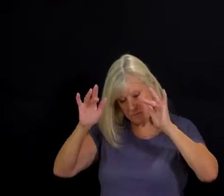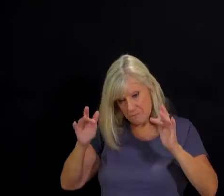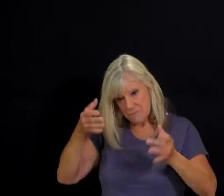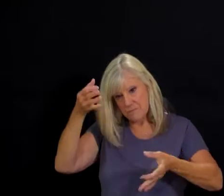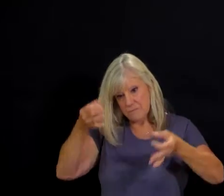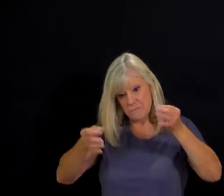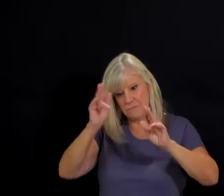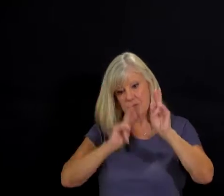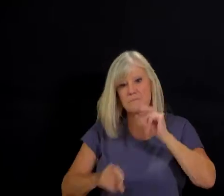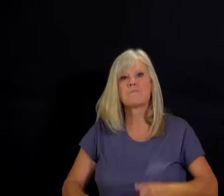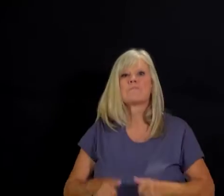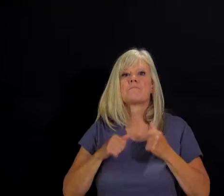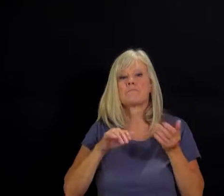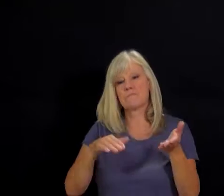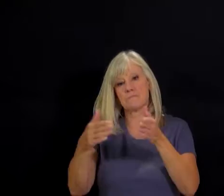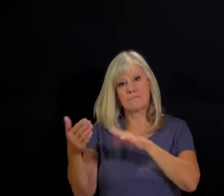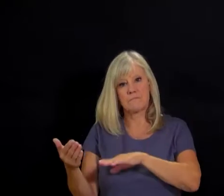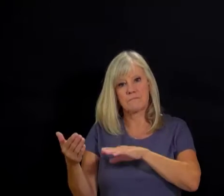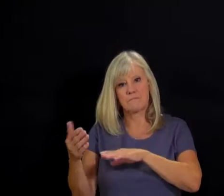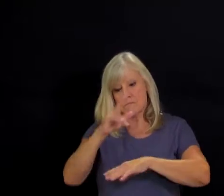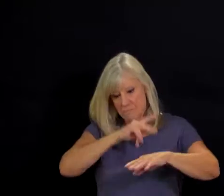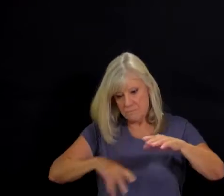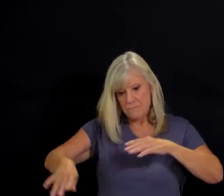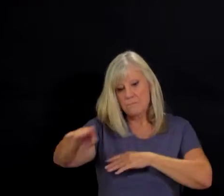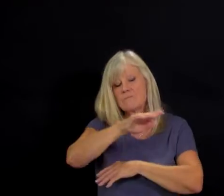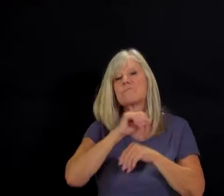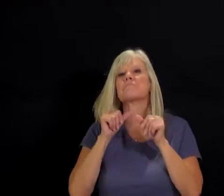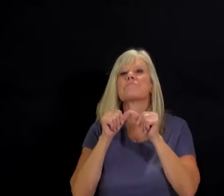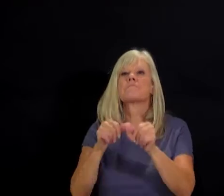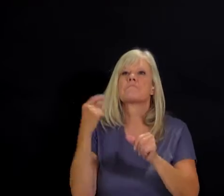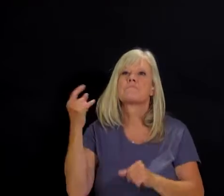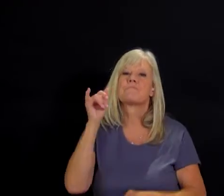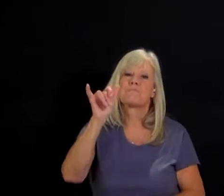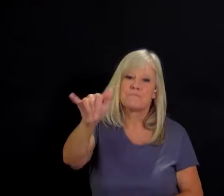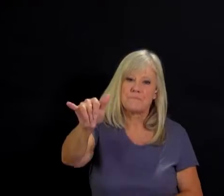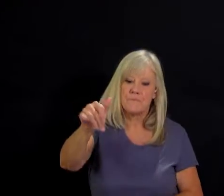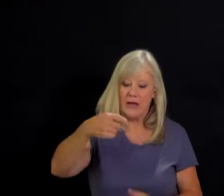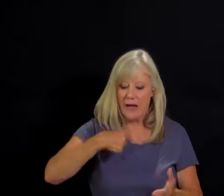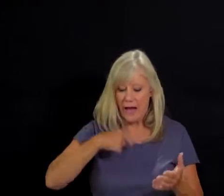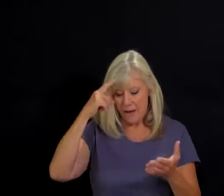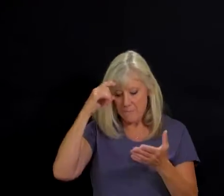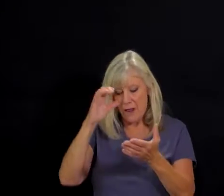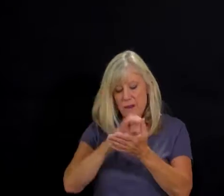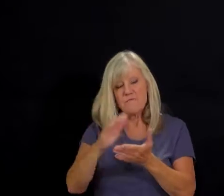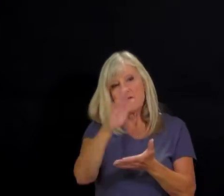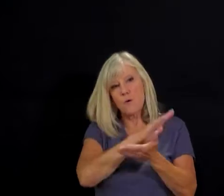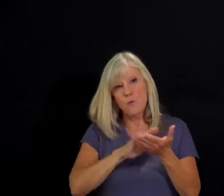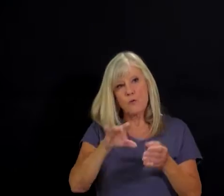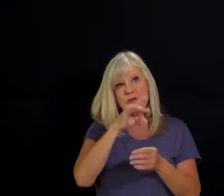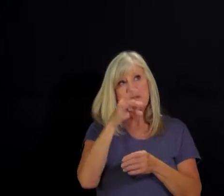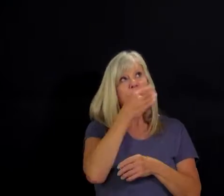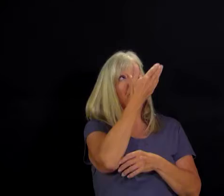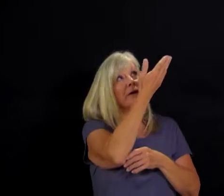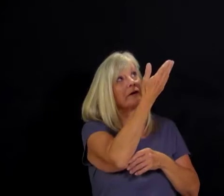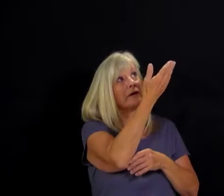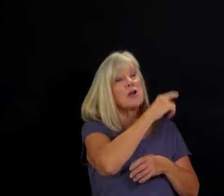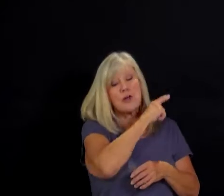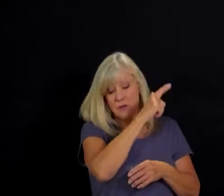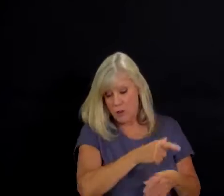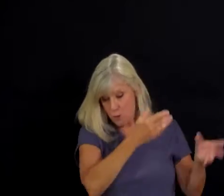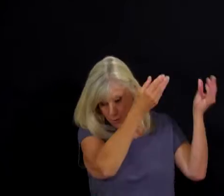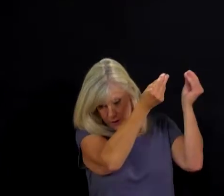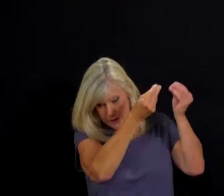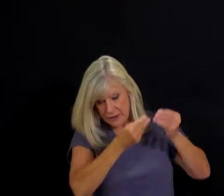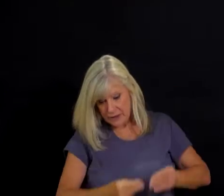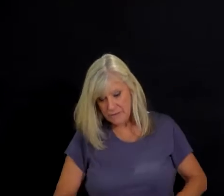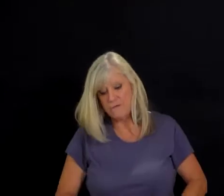judge the living and the dead, and his kingdom will have no end. I believe in the Holy Spirit, the Lord, the giver